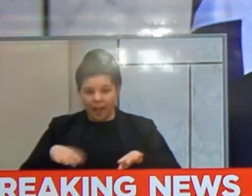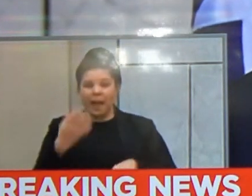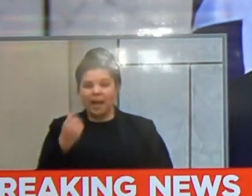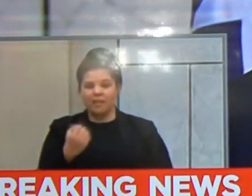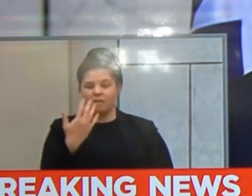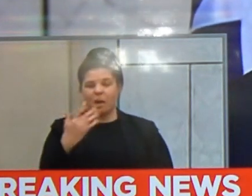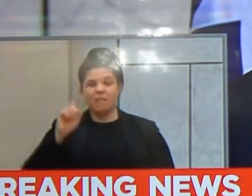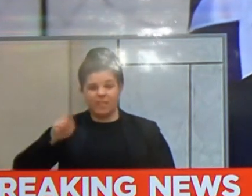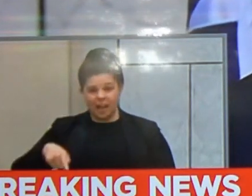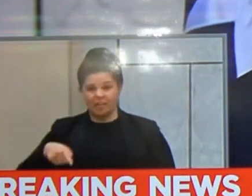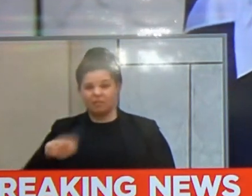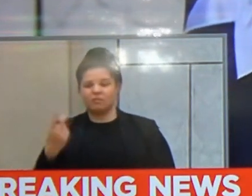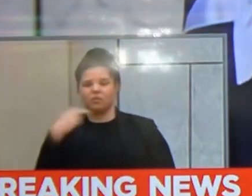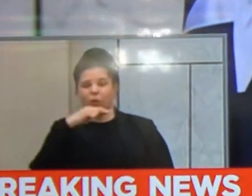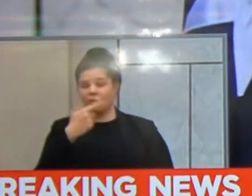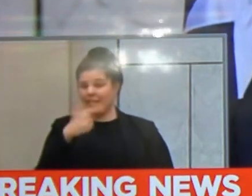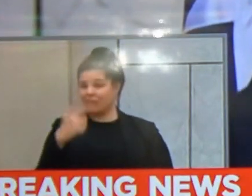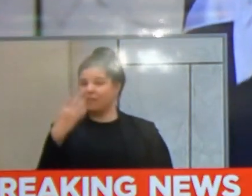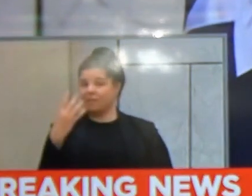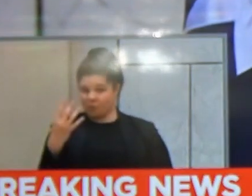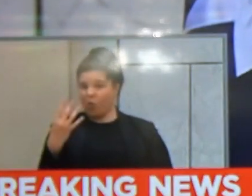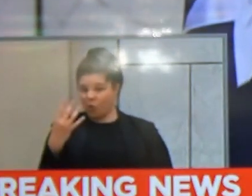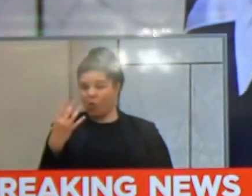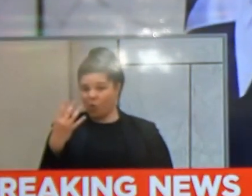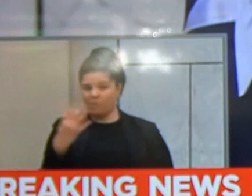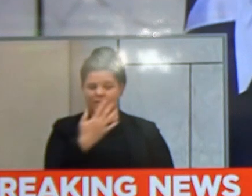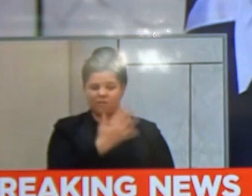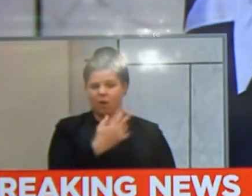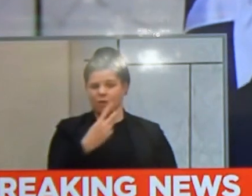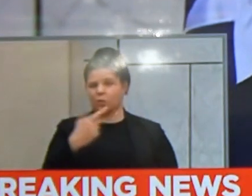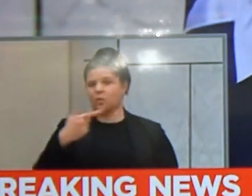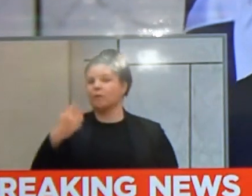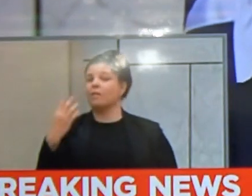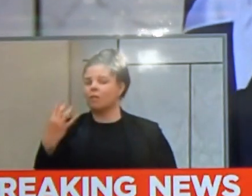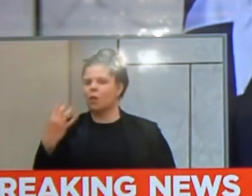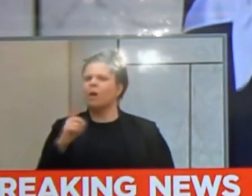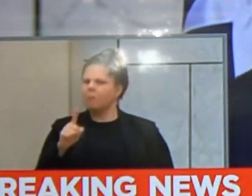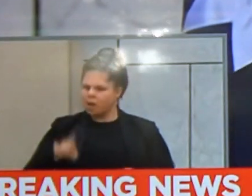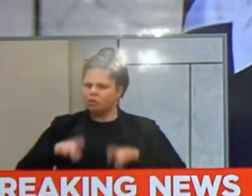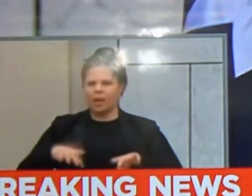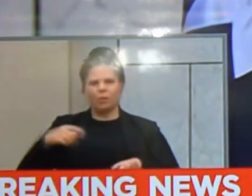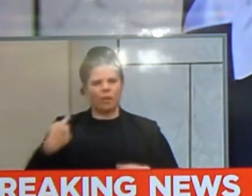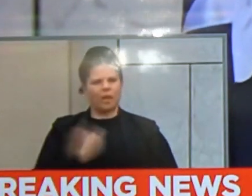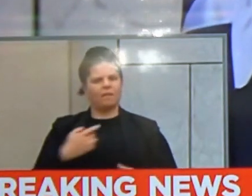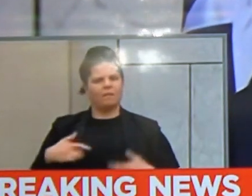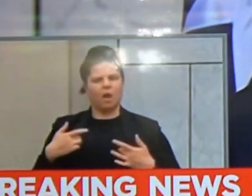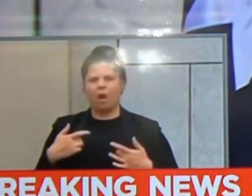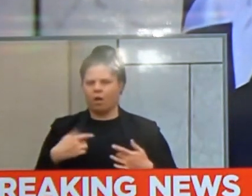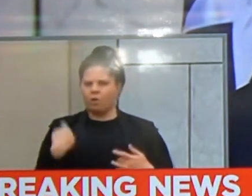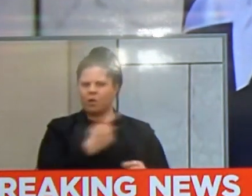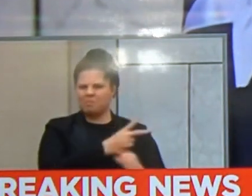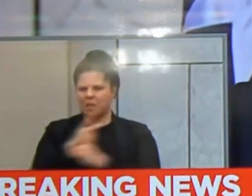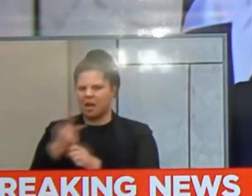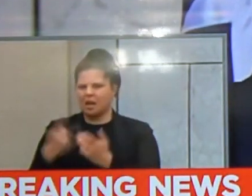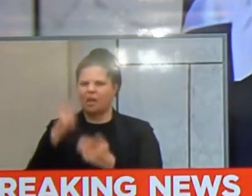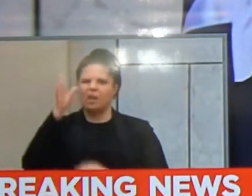5,274 cases, but in Australia we're pretty confident that our testing has been probably the best in the world, and that we